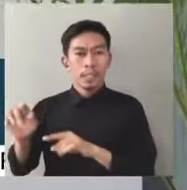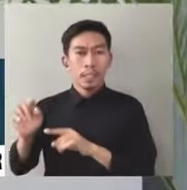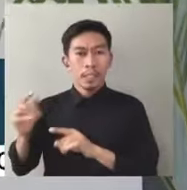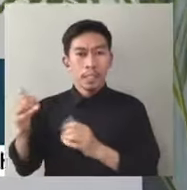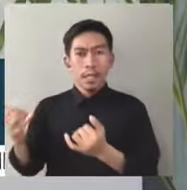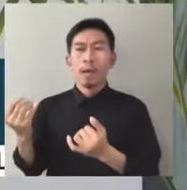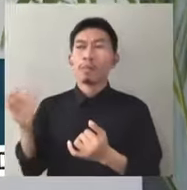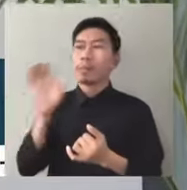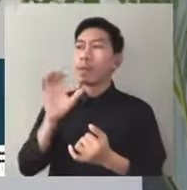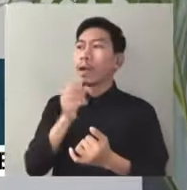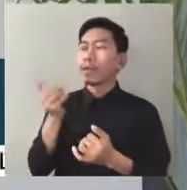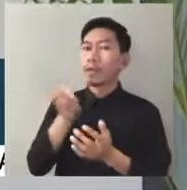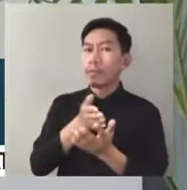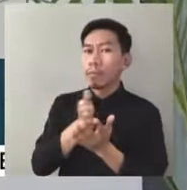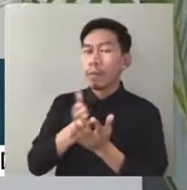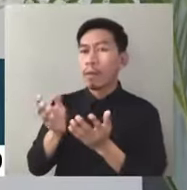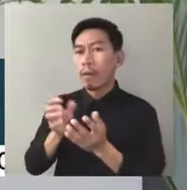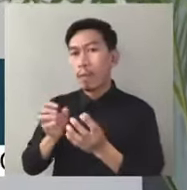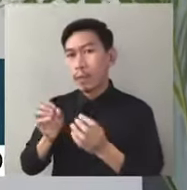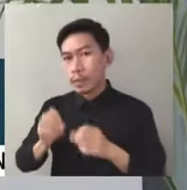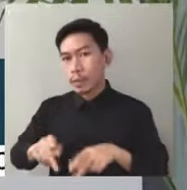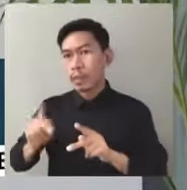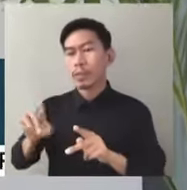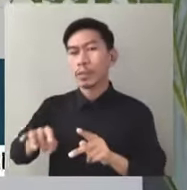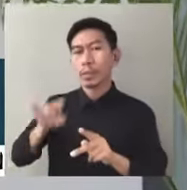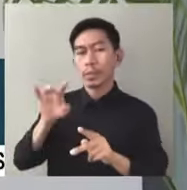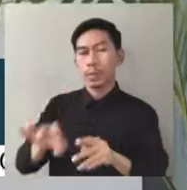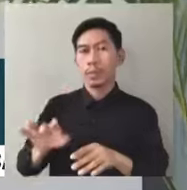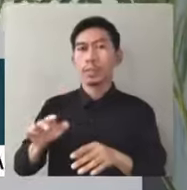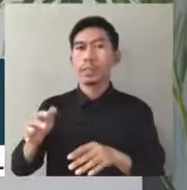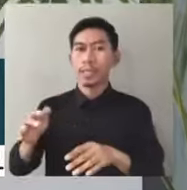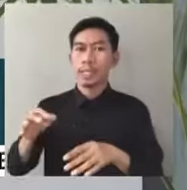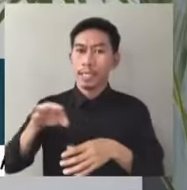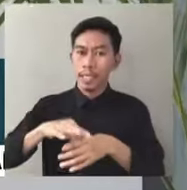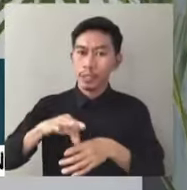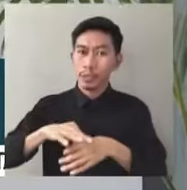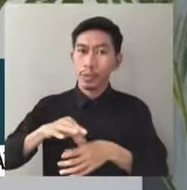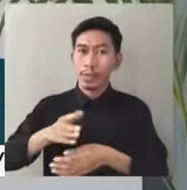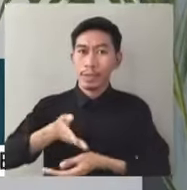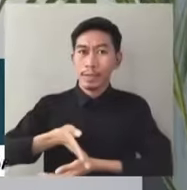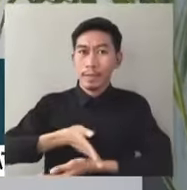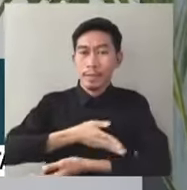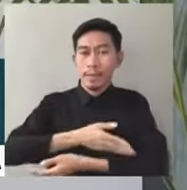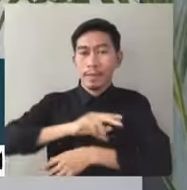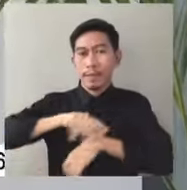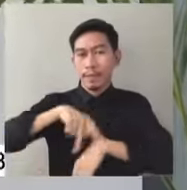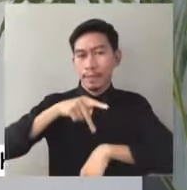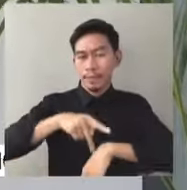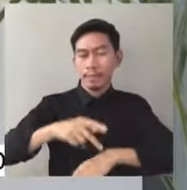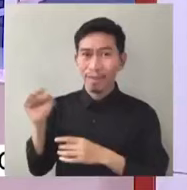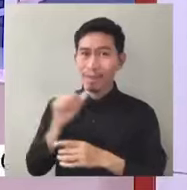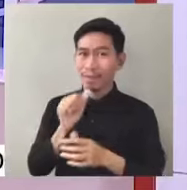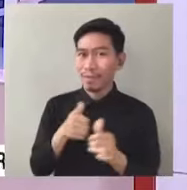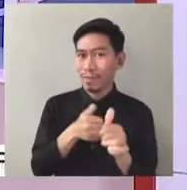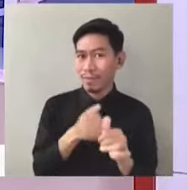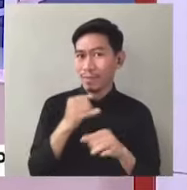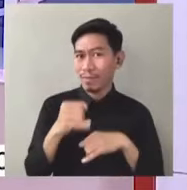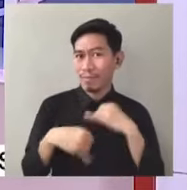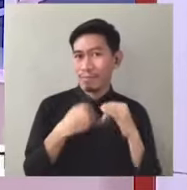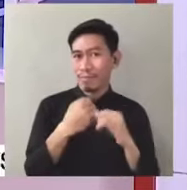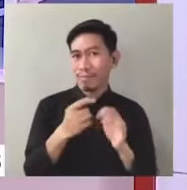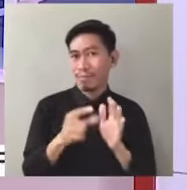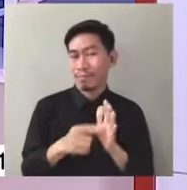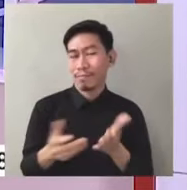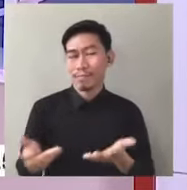to the modernization of Philippine elections. Back to you, Stanley. All right. Thank you so much for the update, Adrian Ayaleen. A